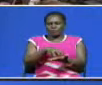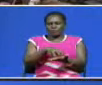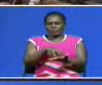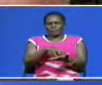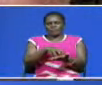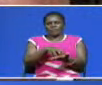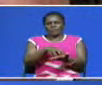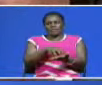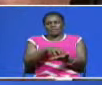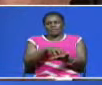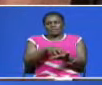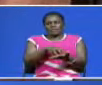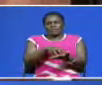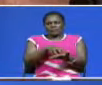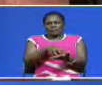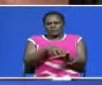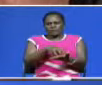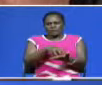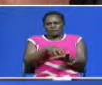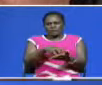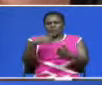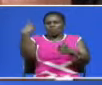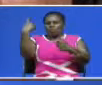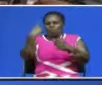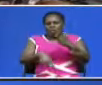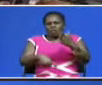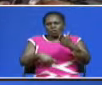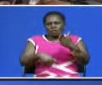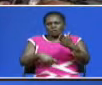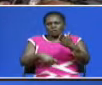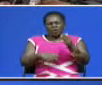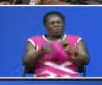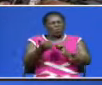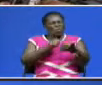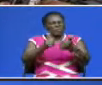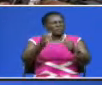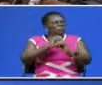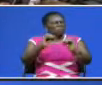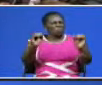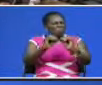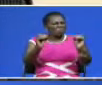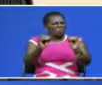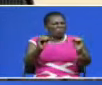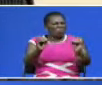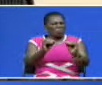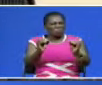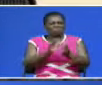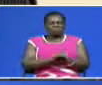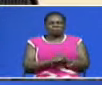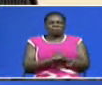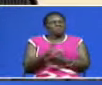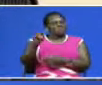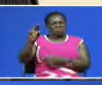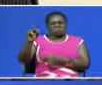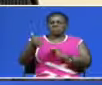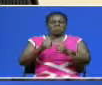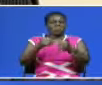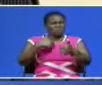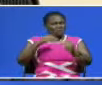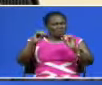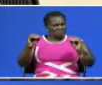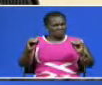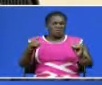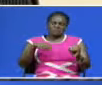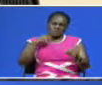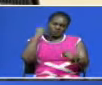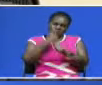According to the Kenya Railways Corporation, the fare charged is not in competition with other modes of transport. No competition at all. What